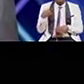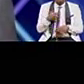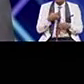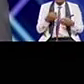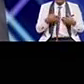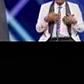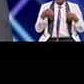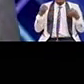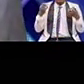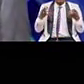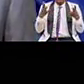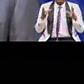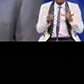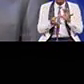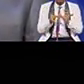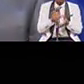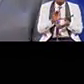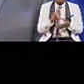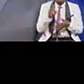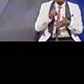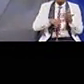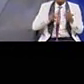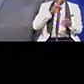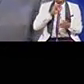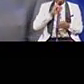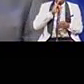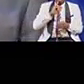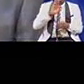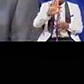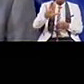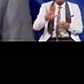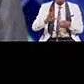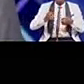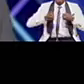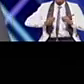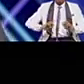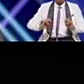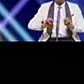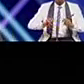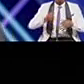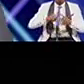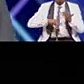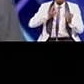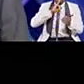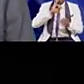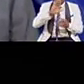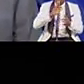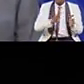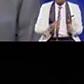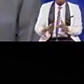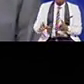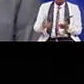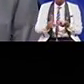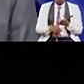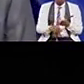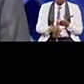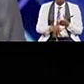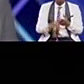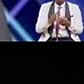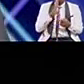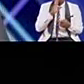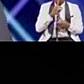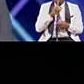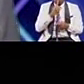What's your effort? What's your plan? What's your strategy to ensure that the souls